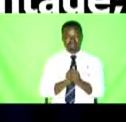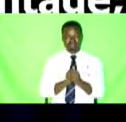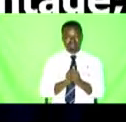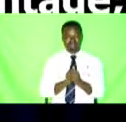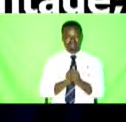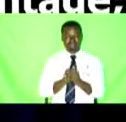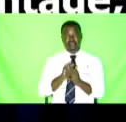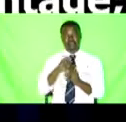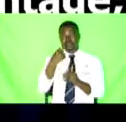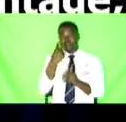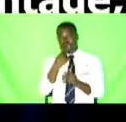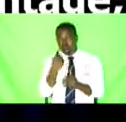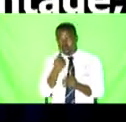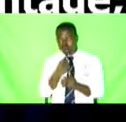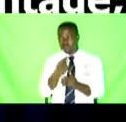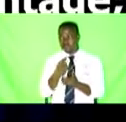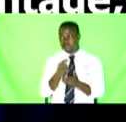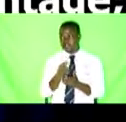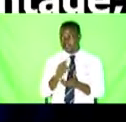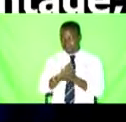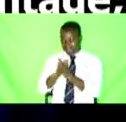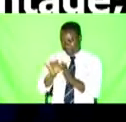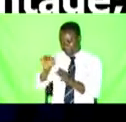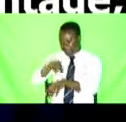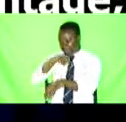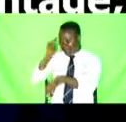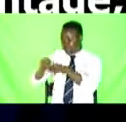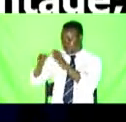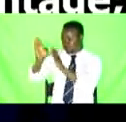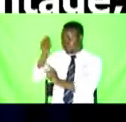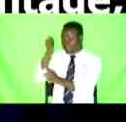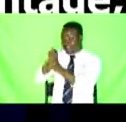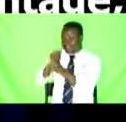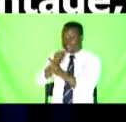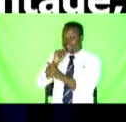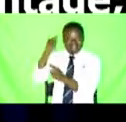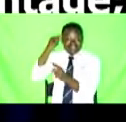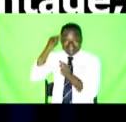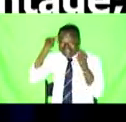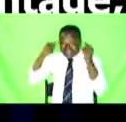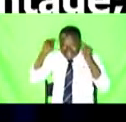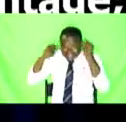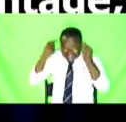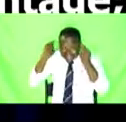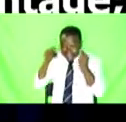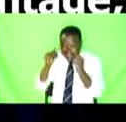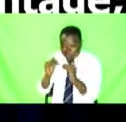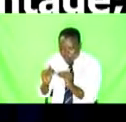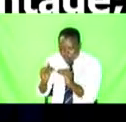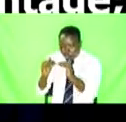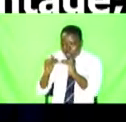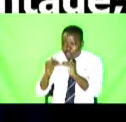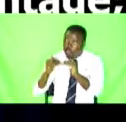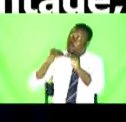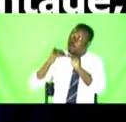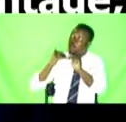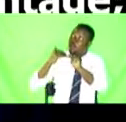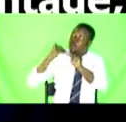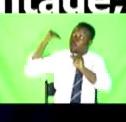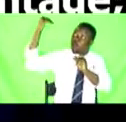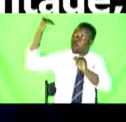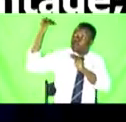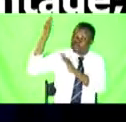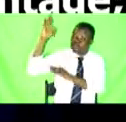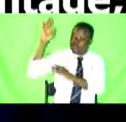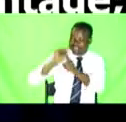Who being the very nature of God, they do not consider equality with God something to be used for